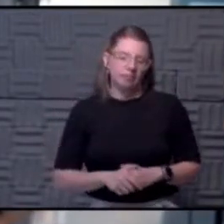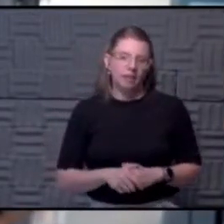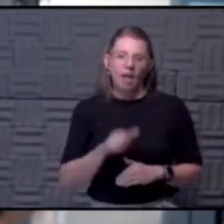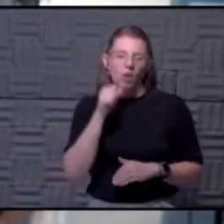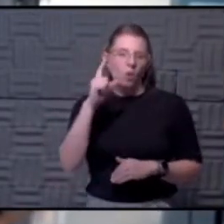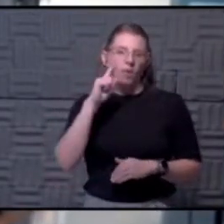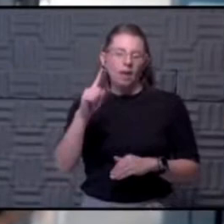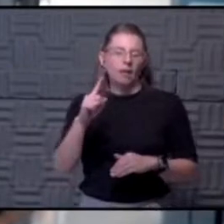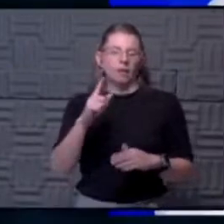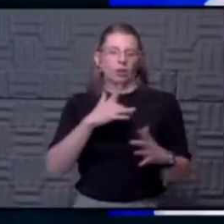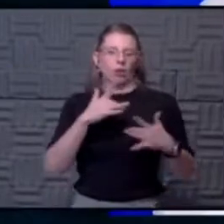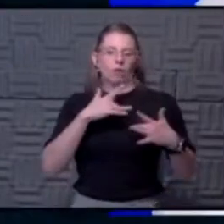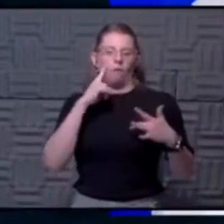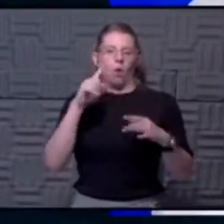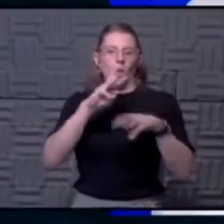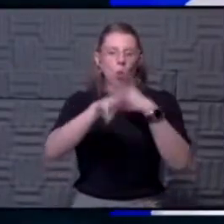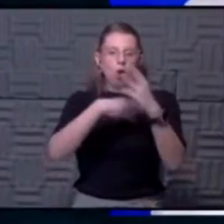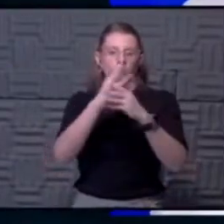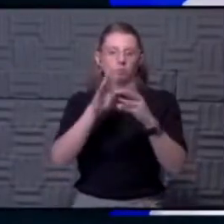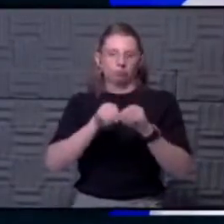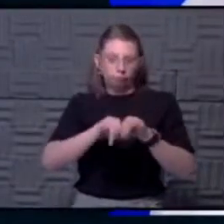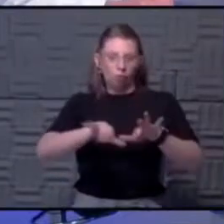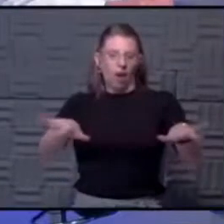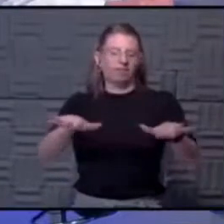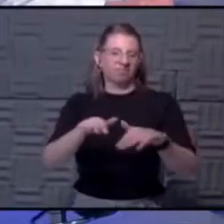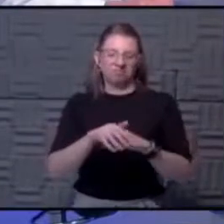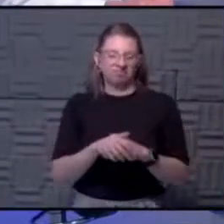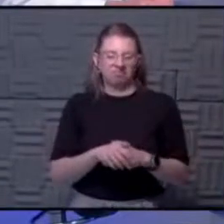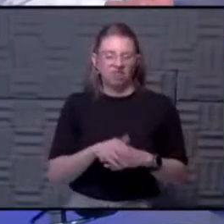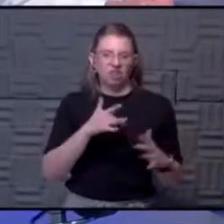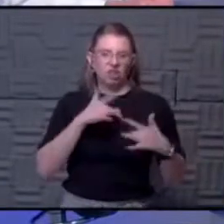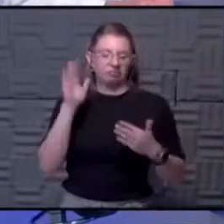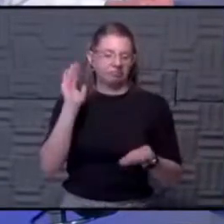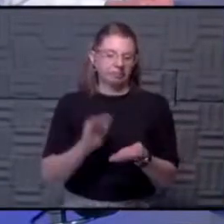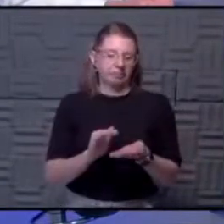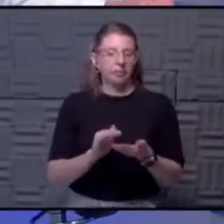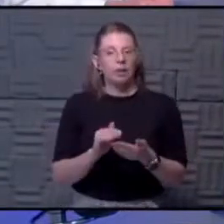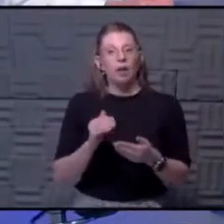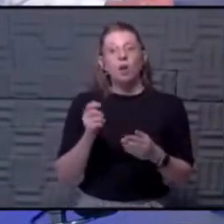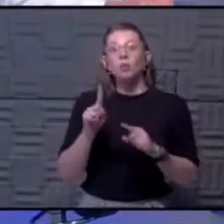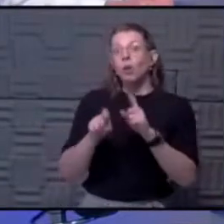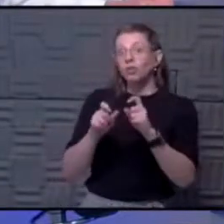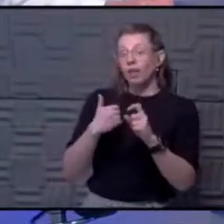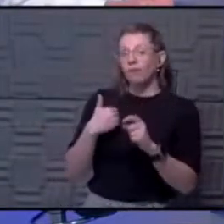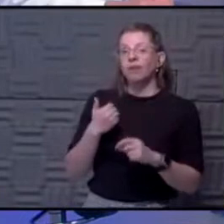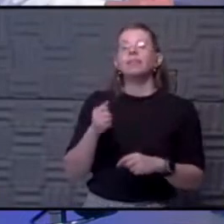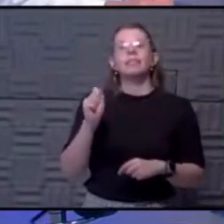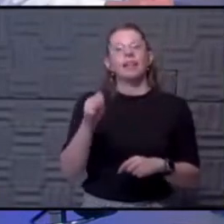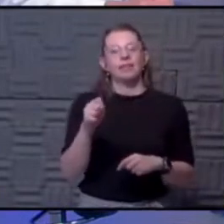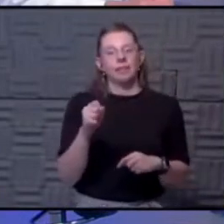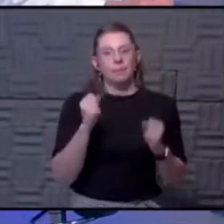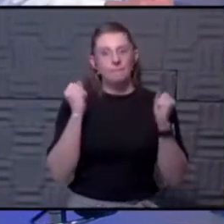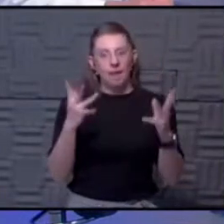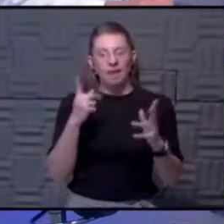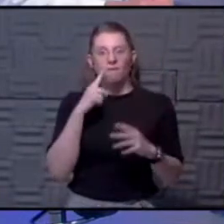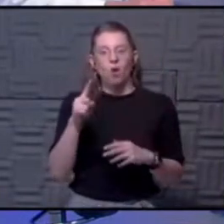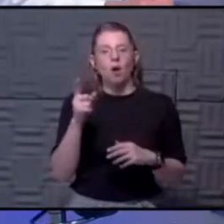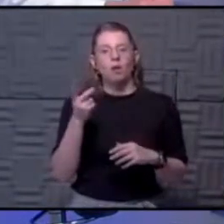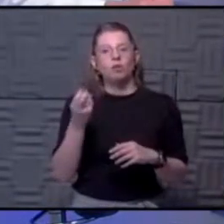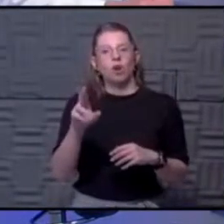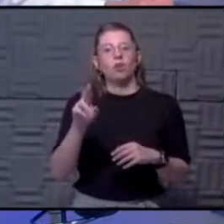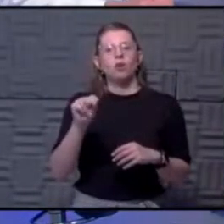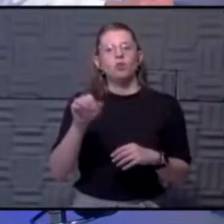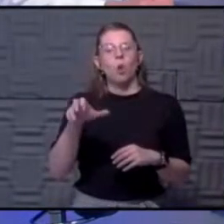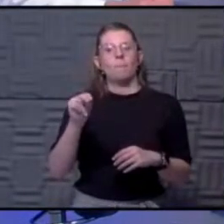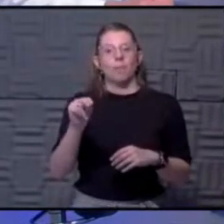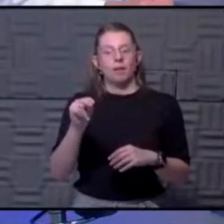spread. All right. Jess, let's see what our questions. I'm sure there are a few out there. Yes, lots for Dr. Norman coming in just a second, but we promised